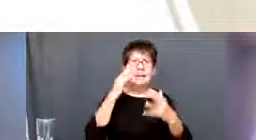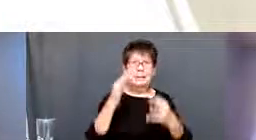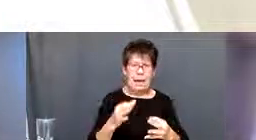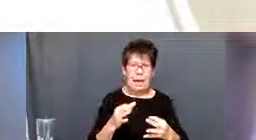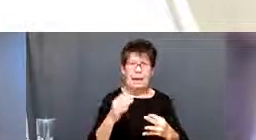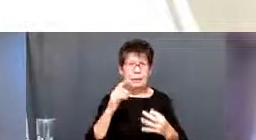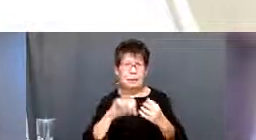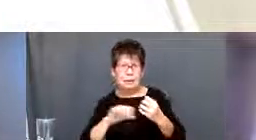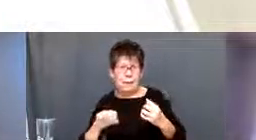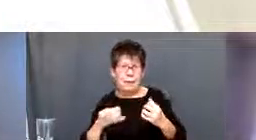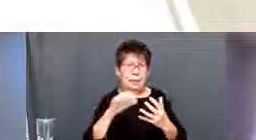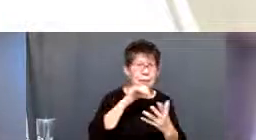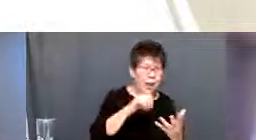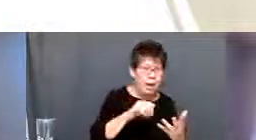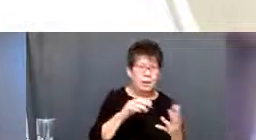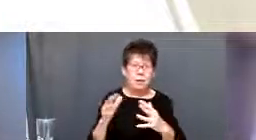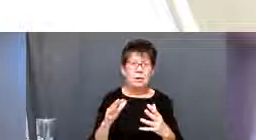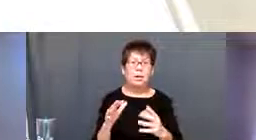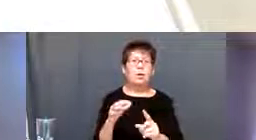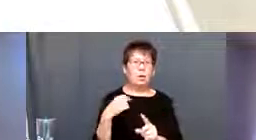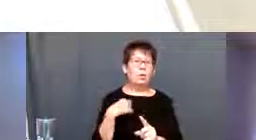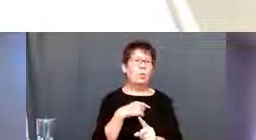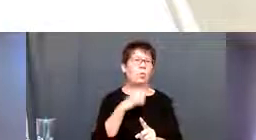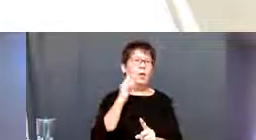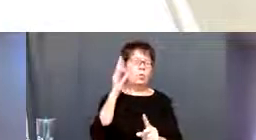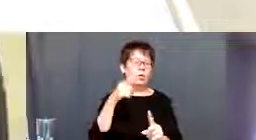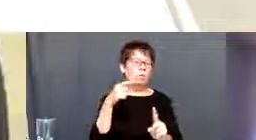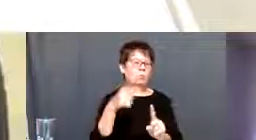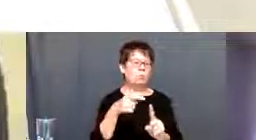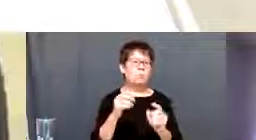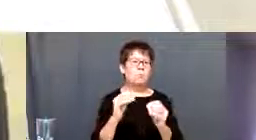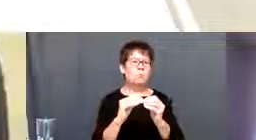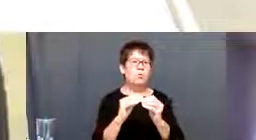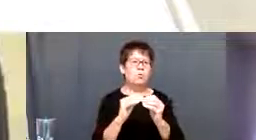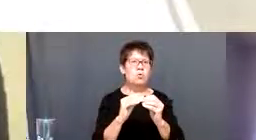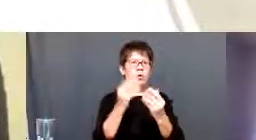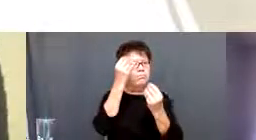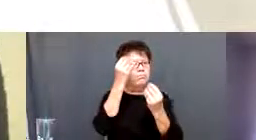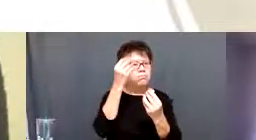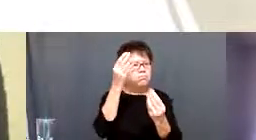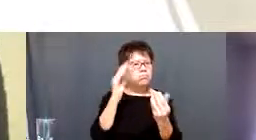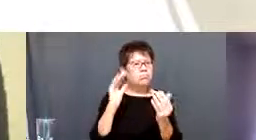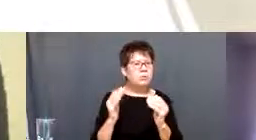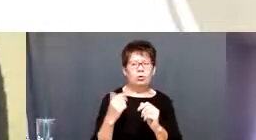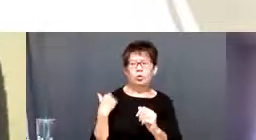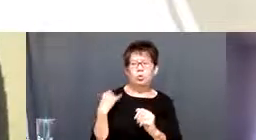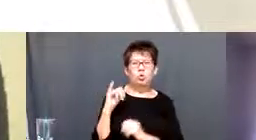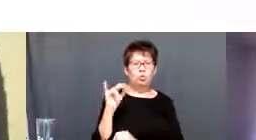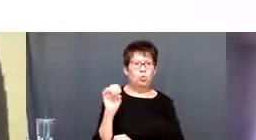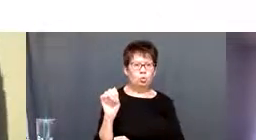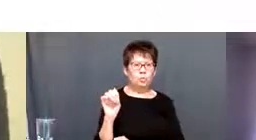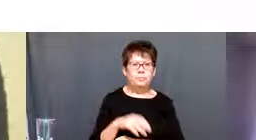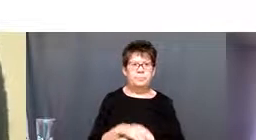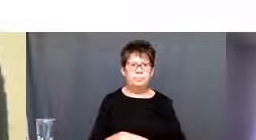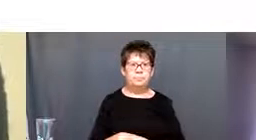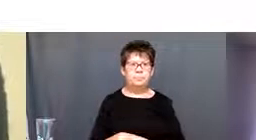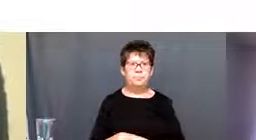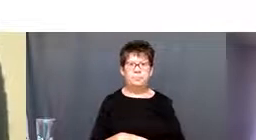moving forward with the extended option, we're going to have a lot more detail than we did in that June presentation when it comes to that time.